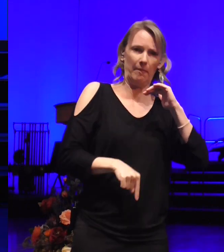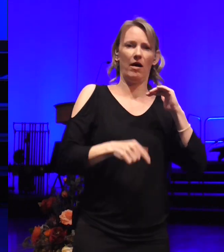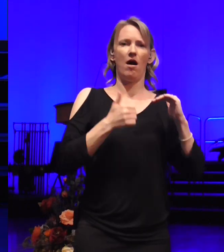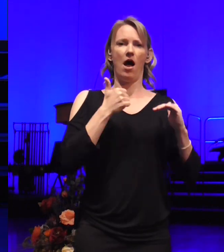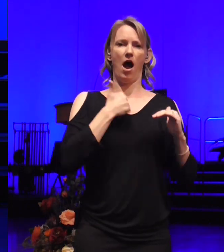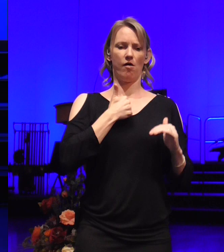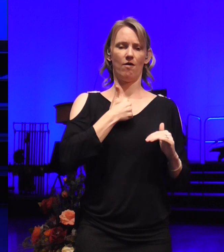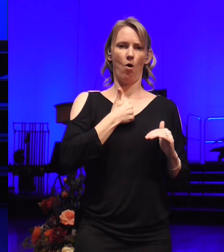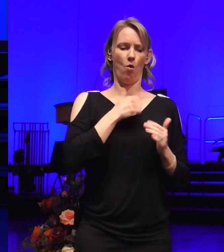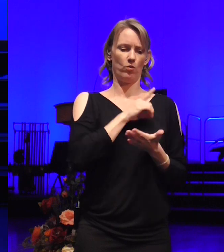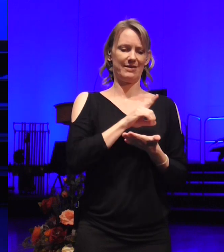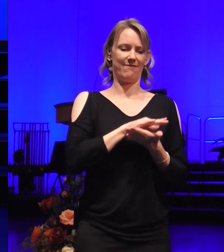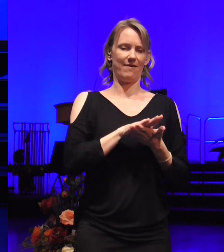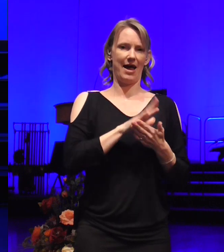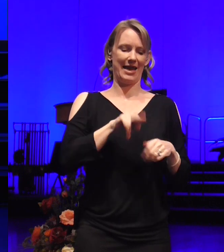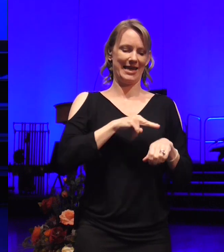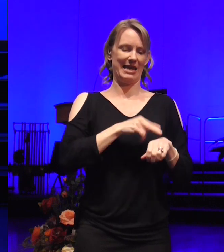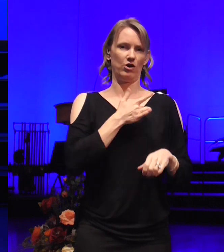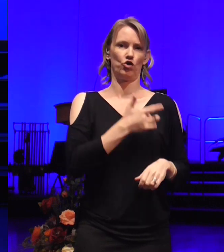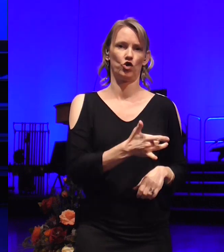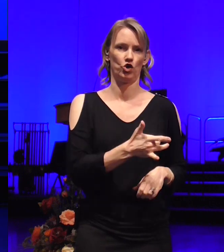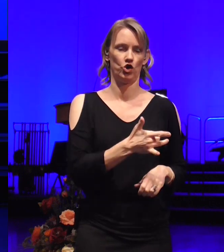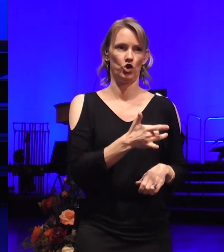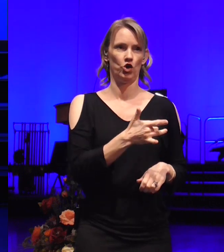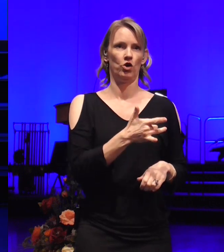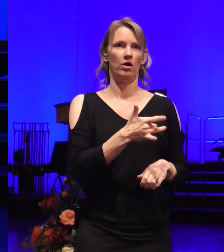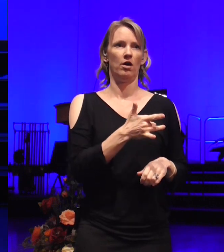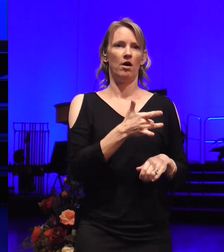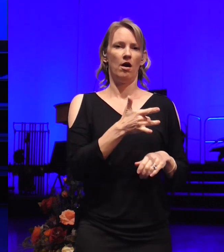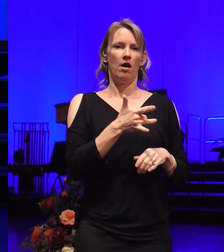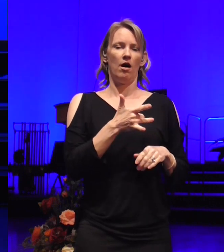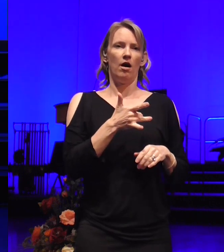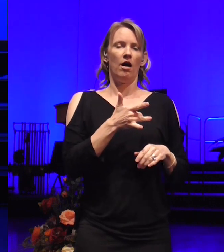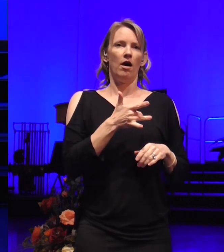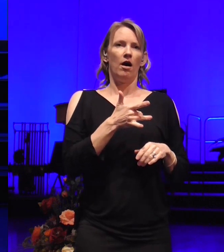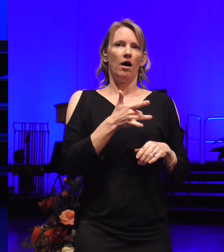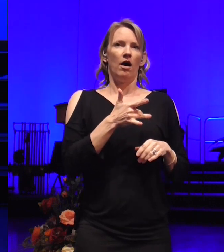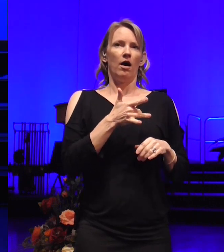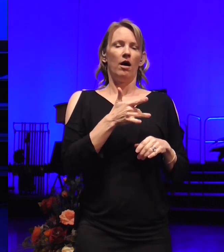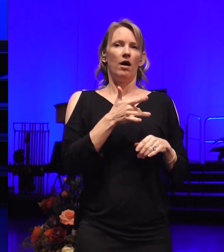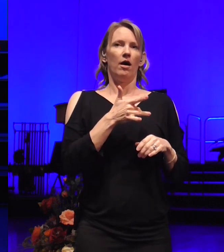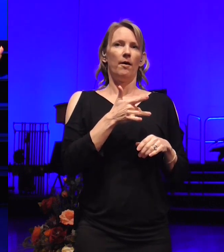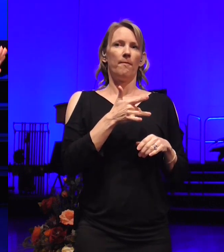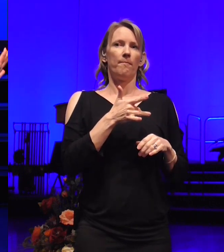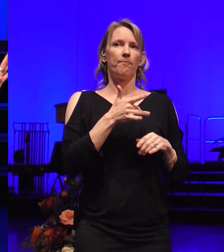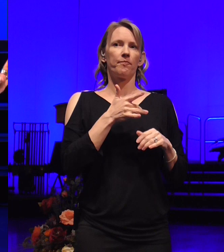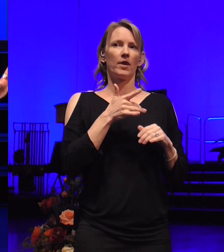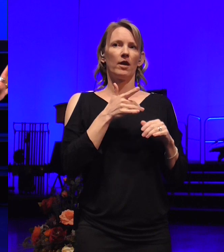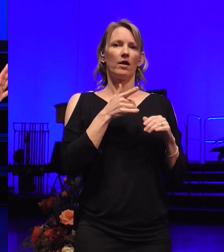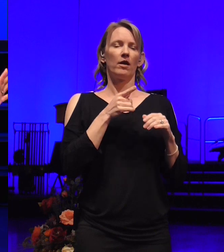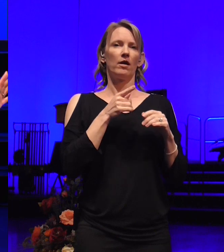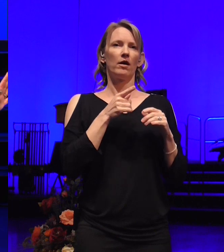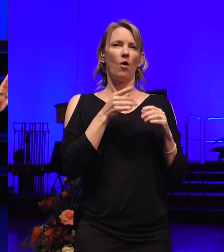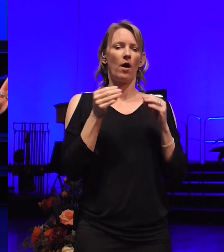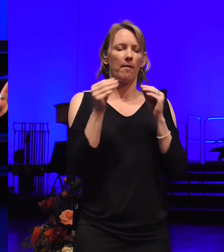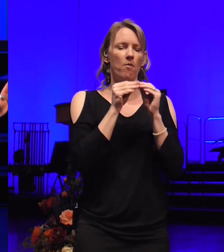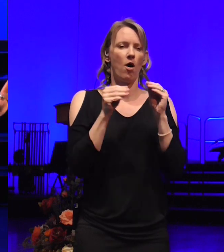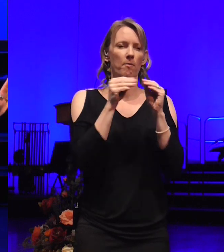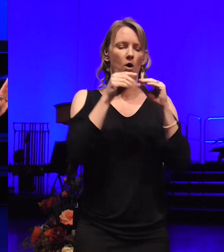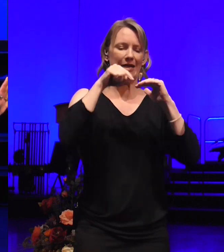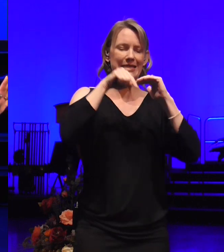into our own divine nature, pushing further and further back into the